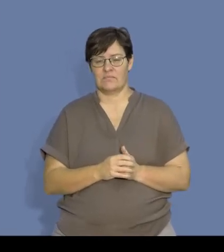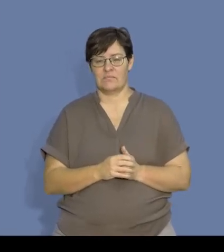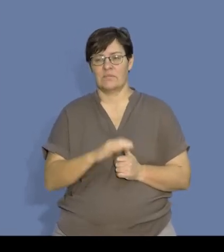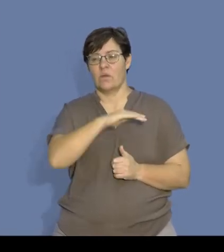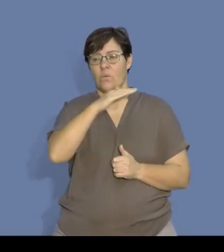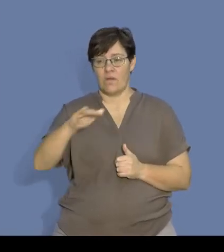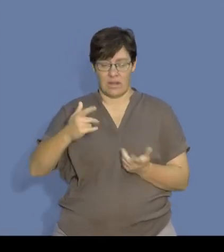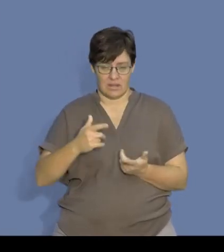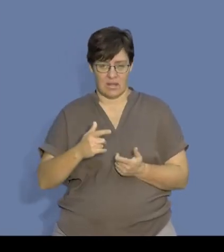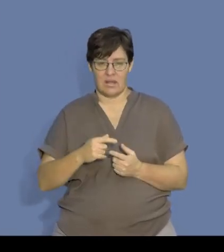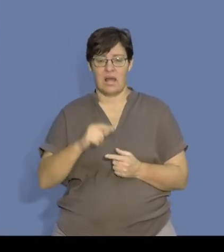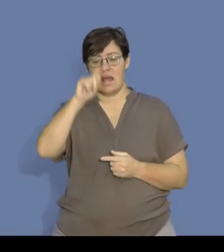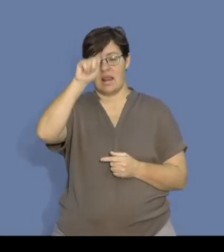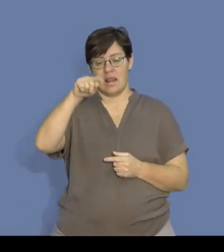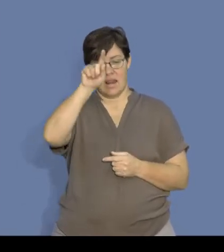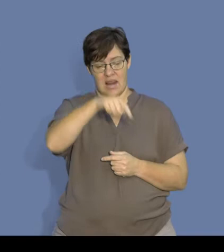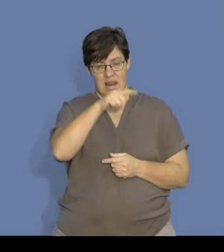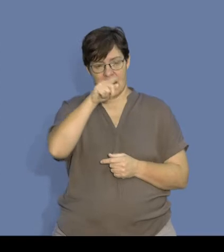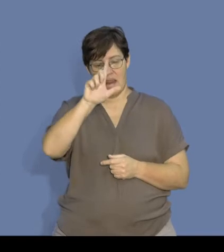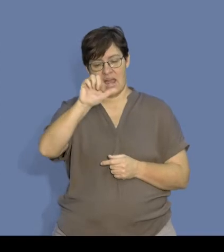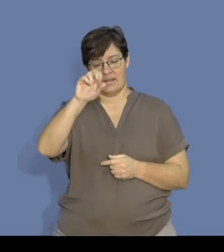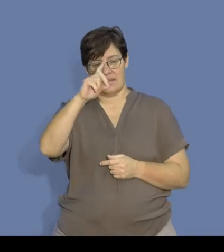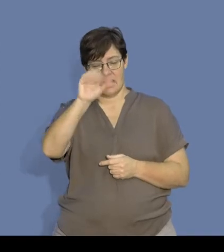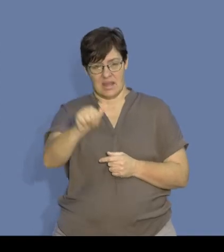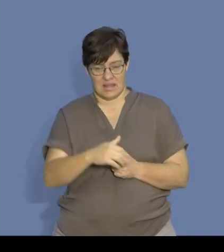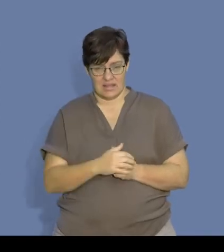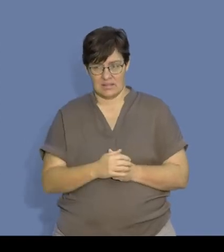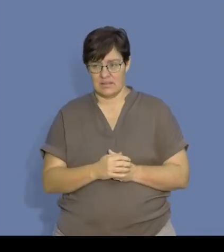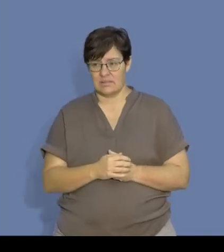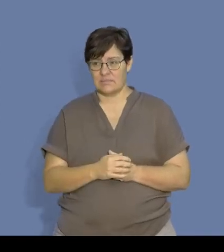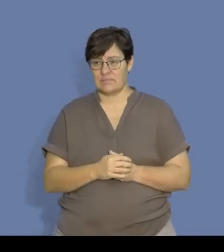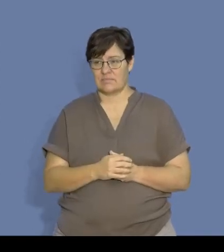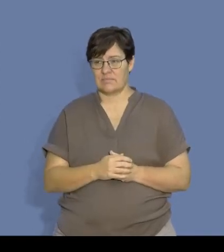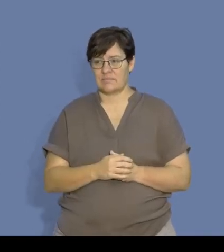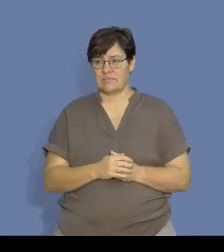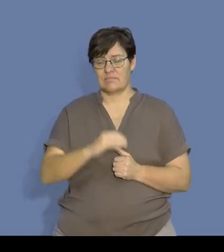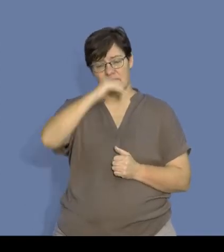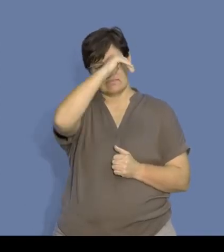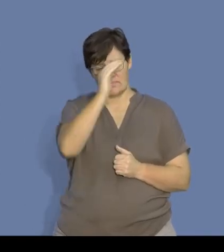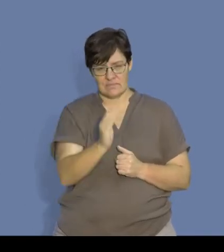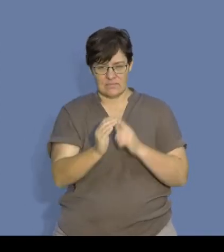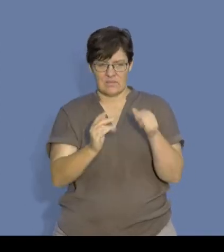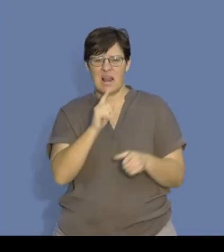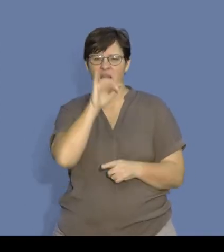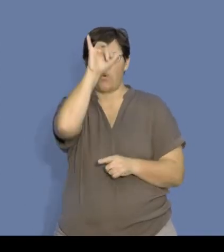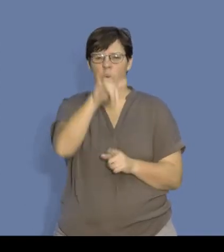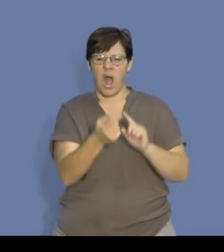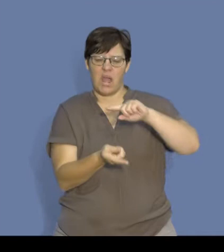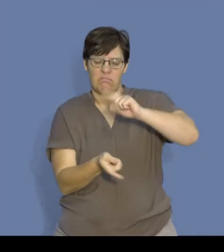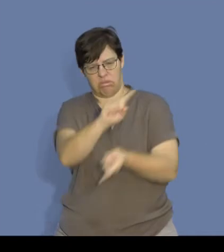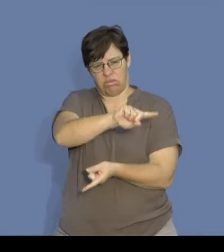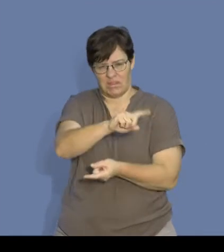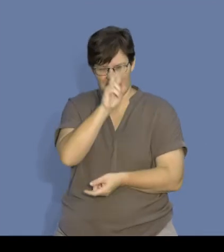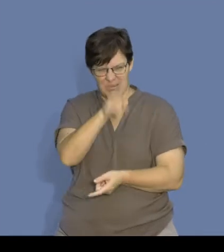is lambda. Just to remind you, lambda is like an upside down Y, okay?